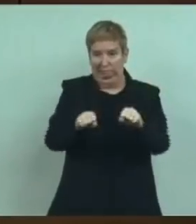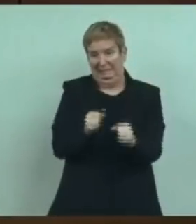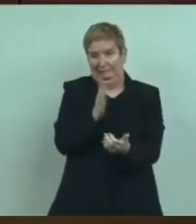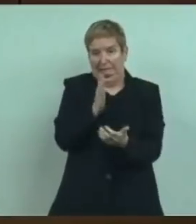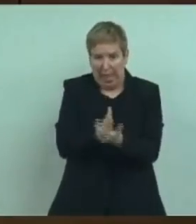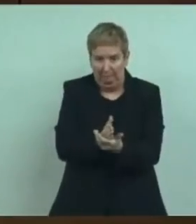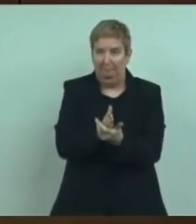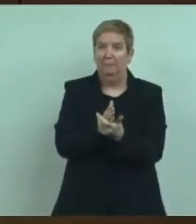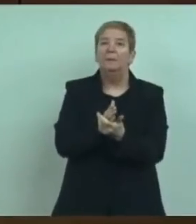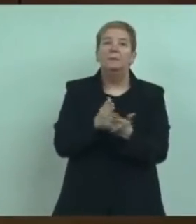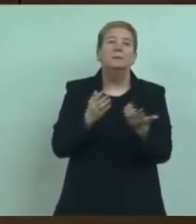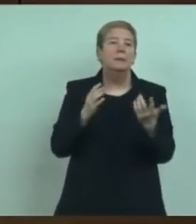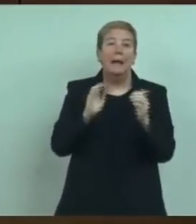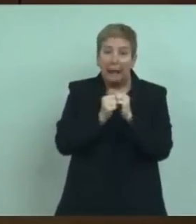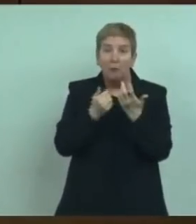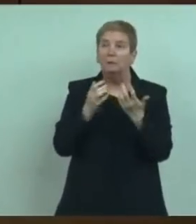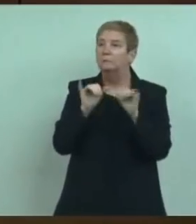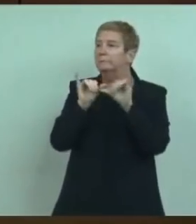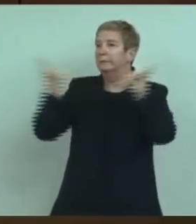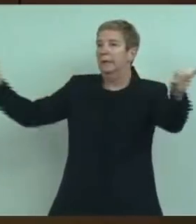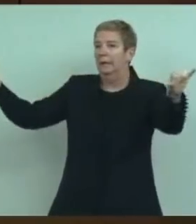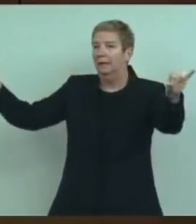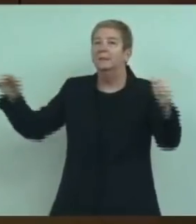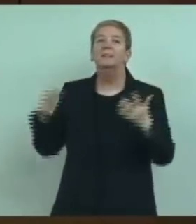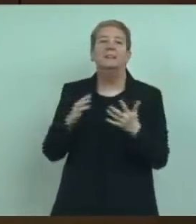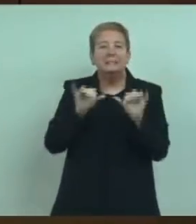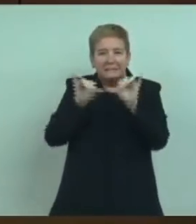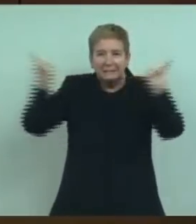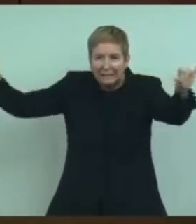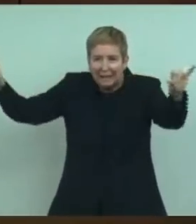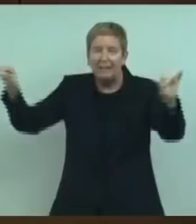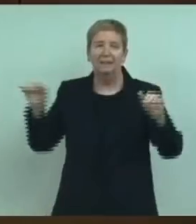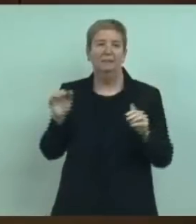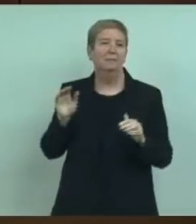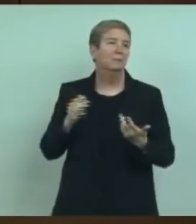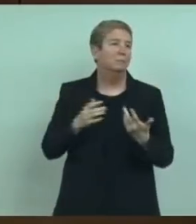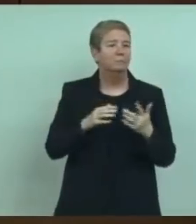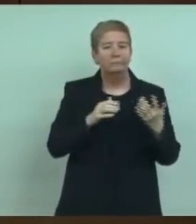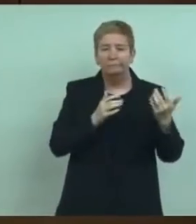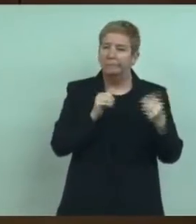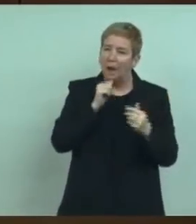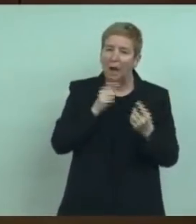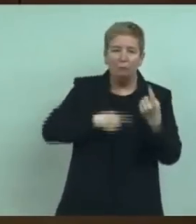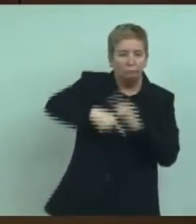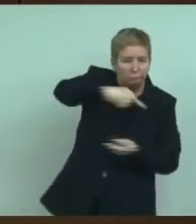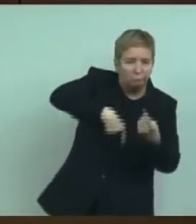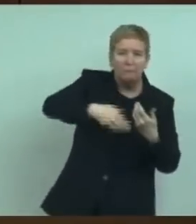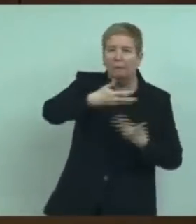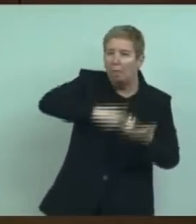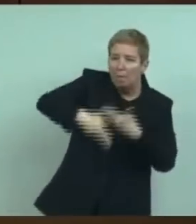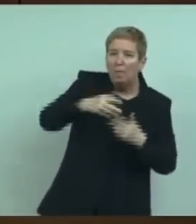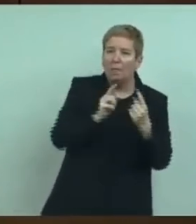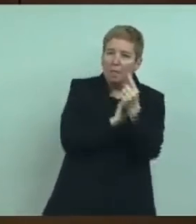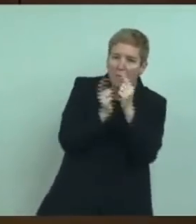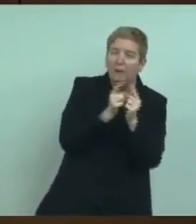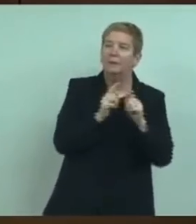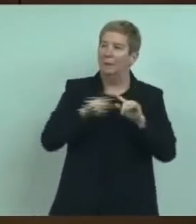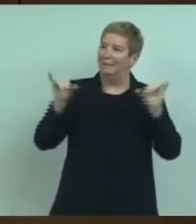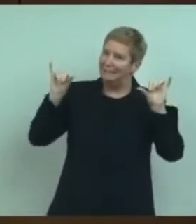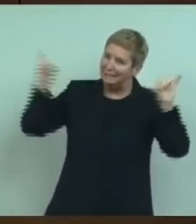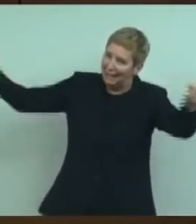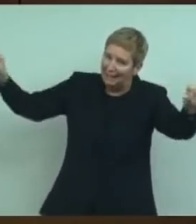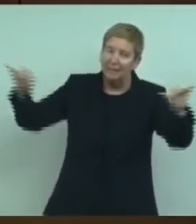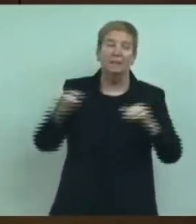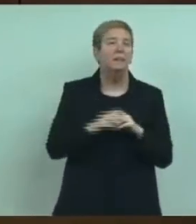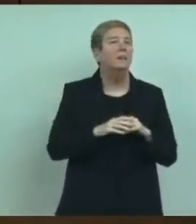stay away from it. And you stay away from it by doing as much social distancing and social isolation. So, you know, when you looked at that